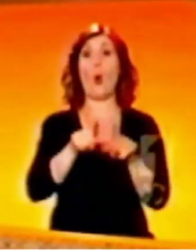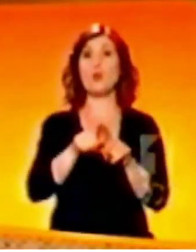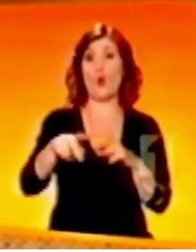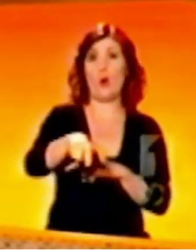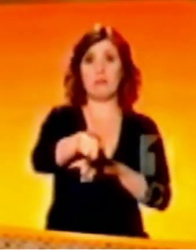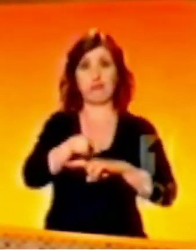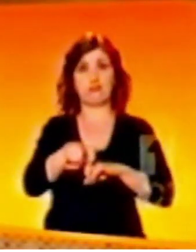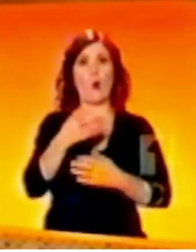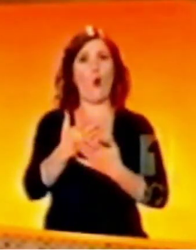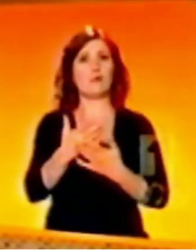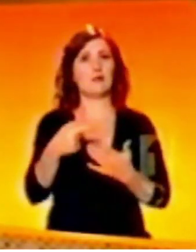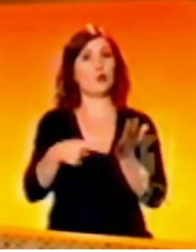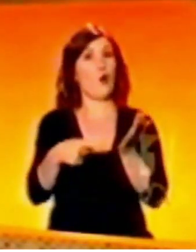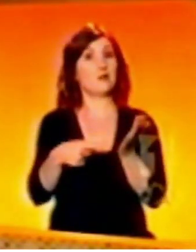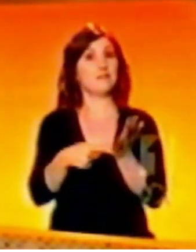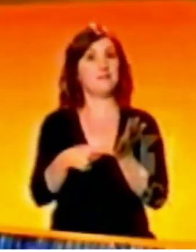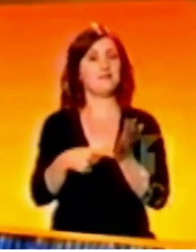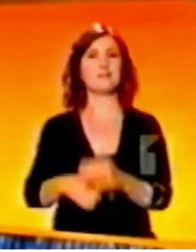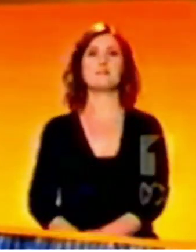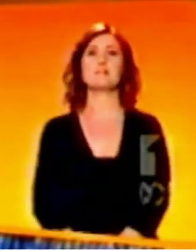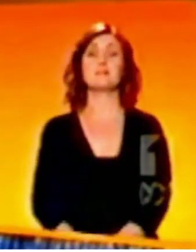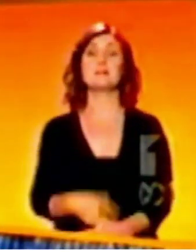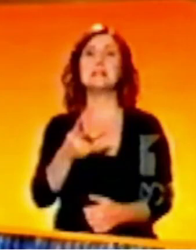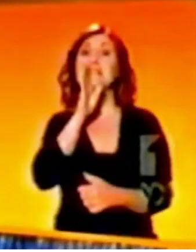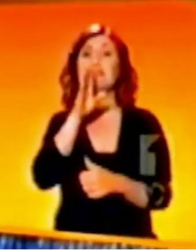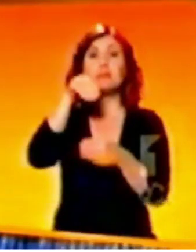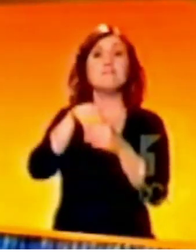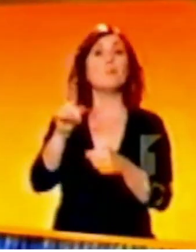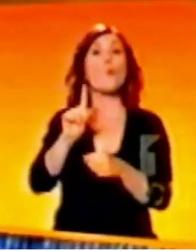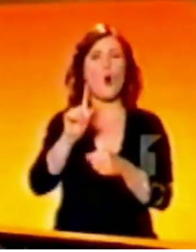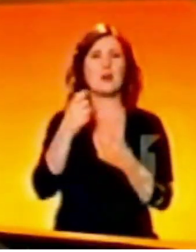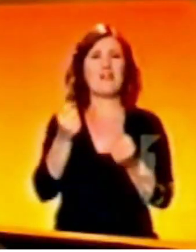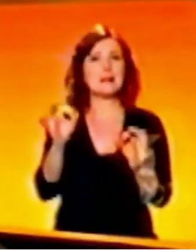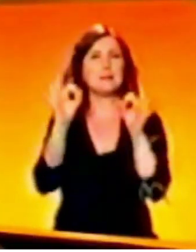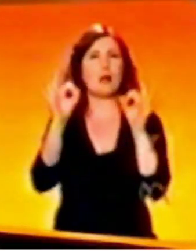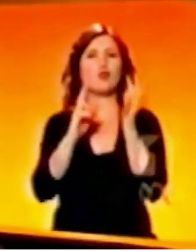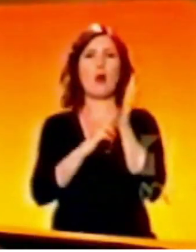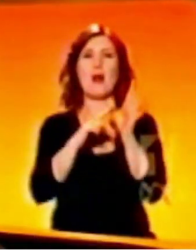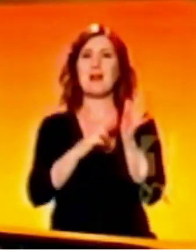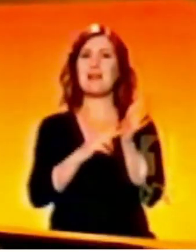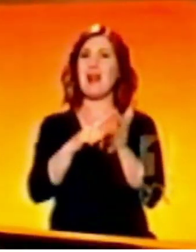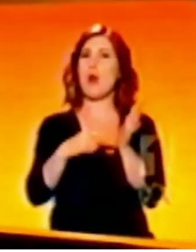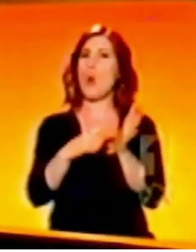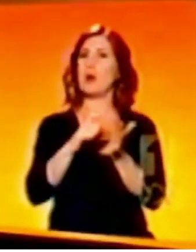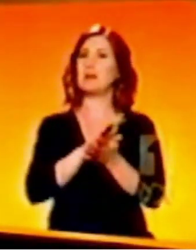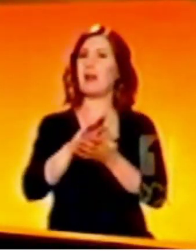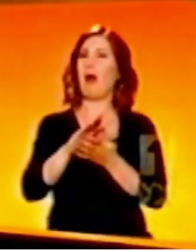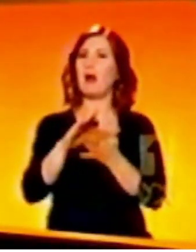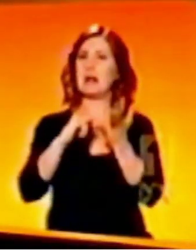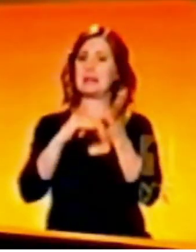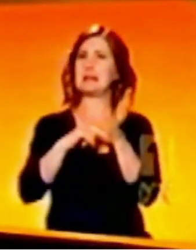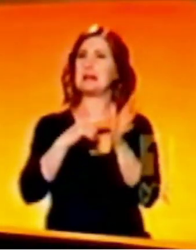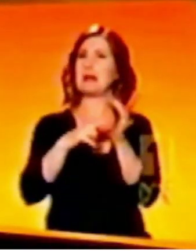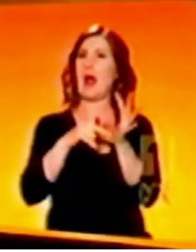also as a commode chair. The secret ingredient is the special nanotech-based stainless